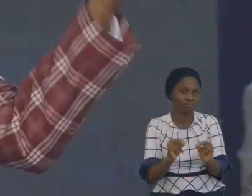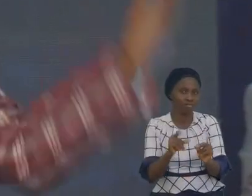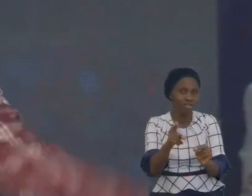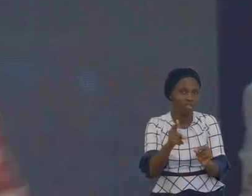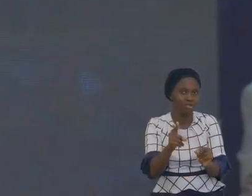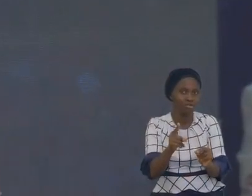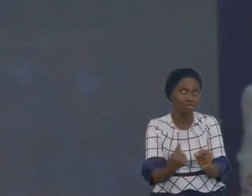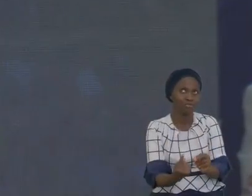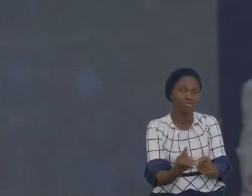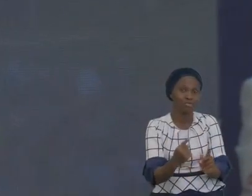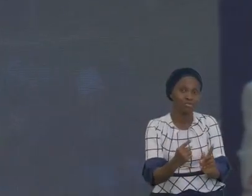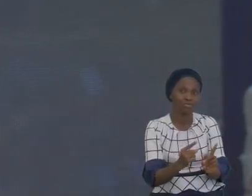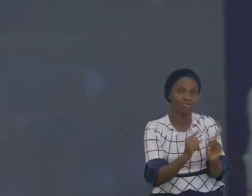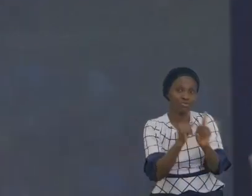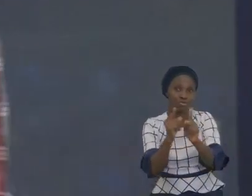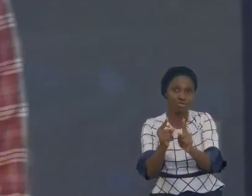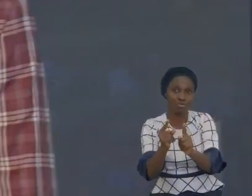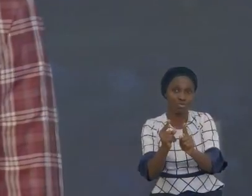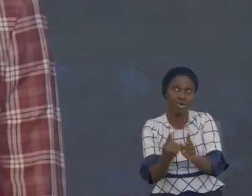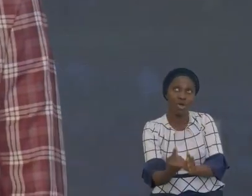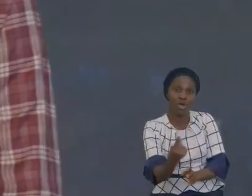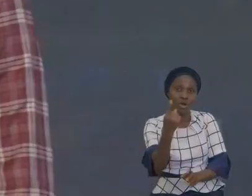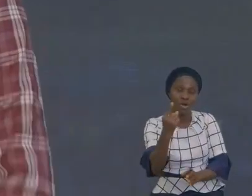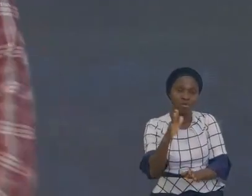to get there.